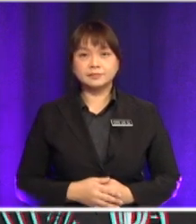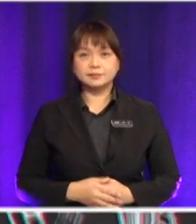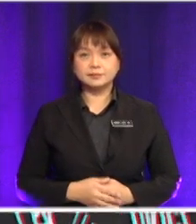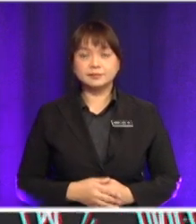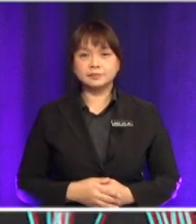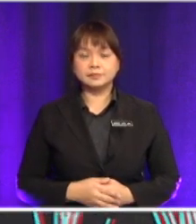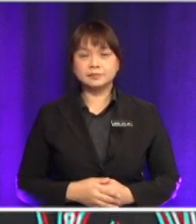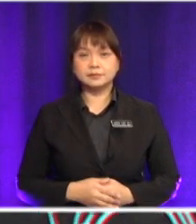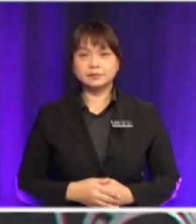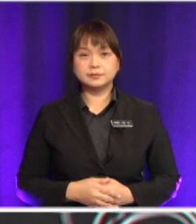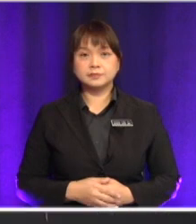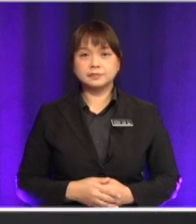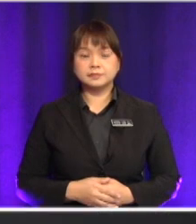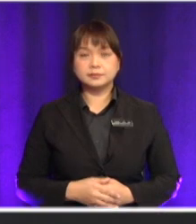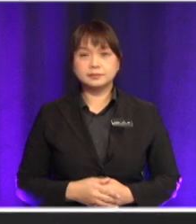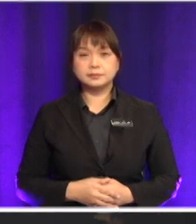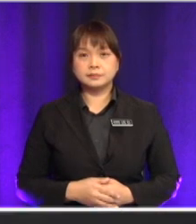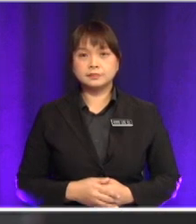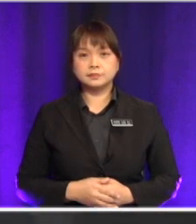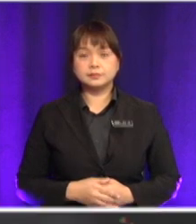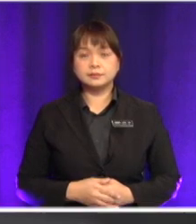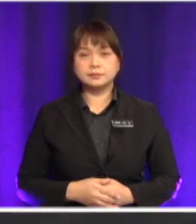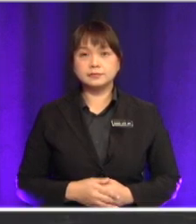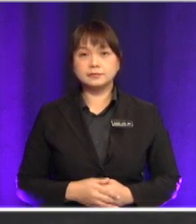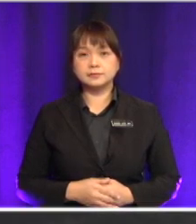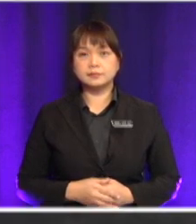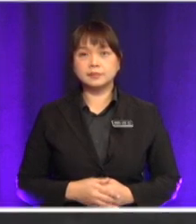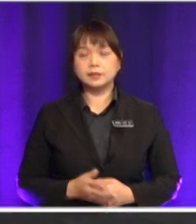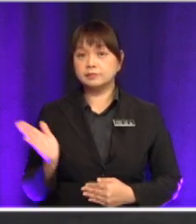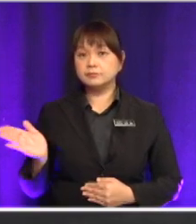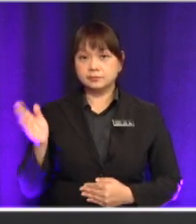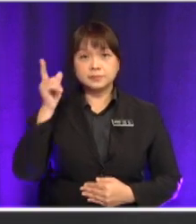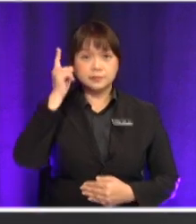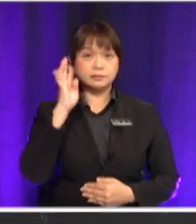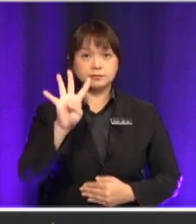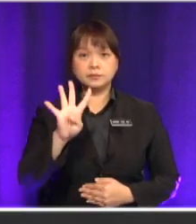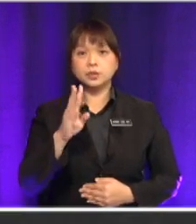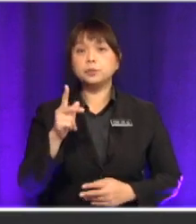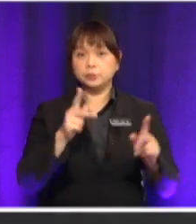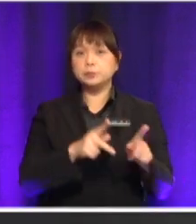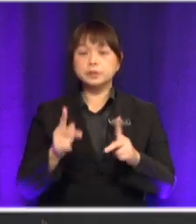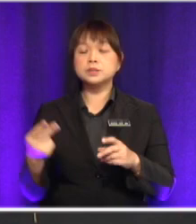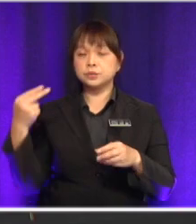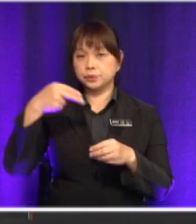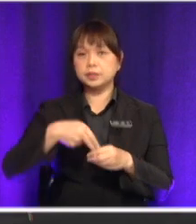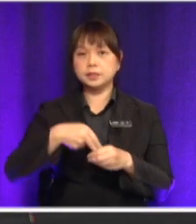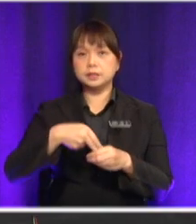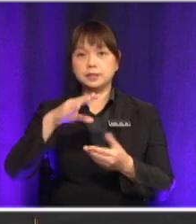the bottom right, we have Duffy and Elisha, who is our very